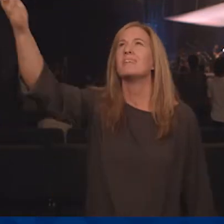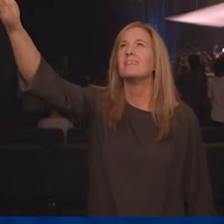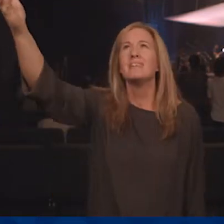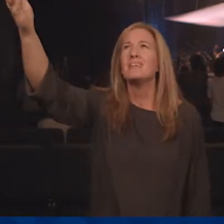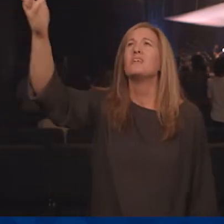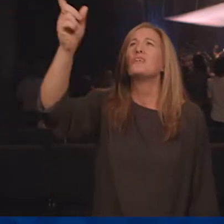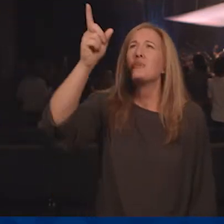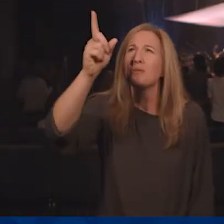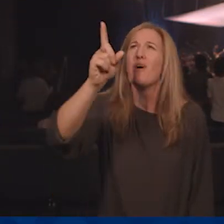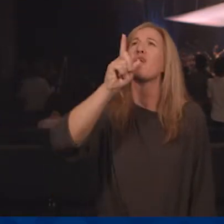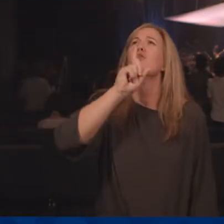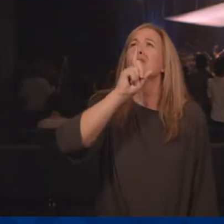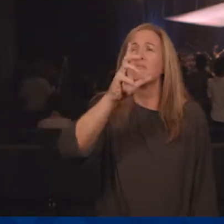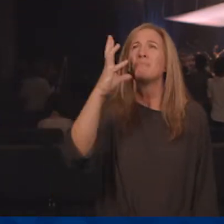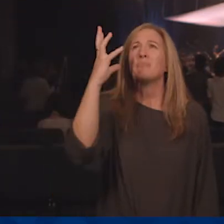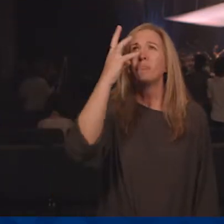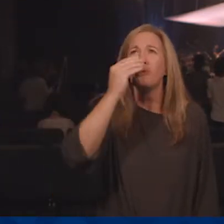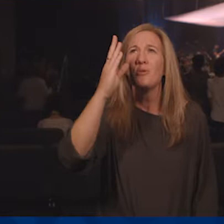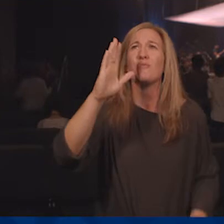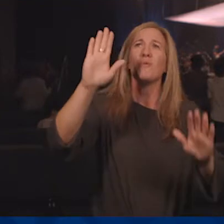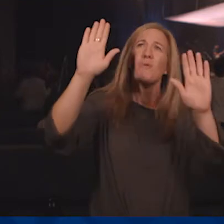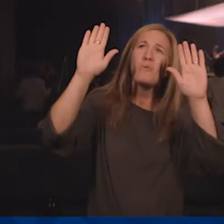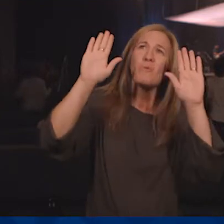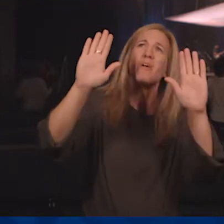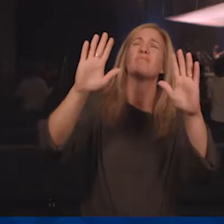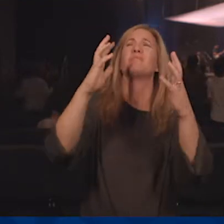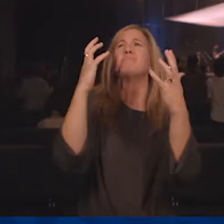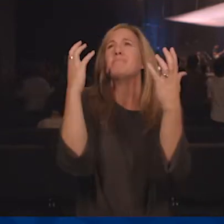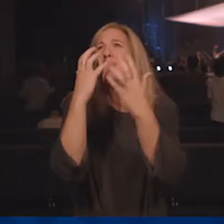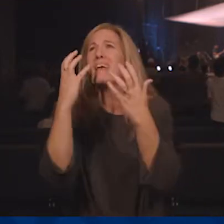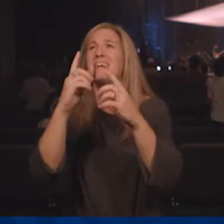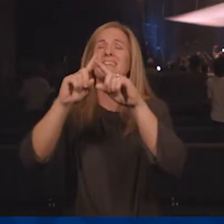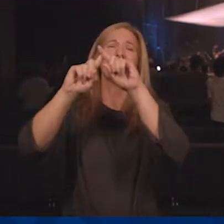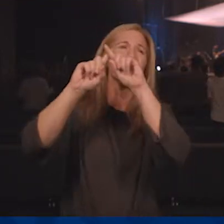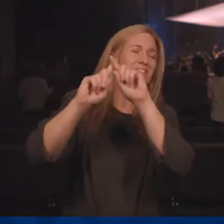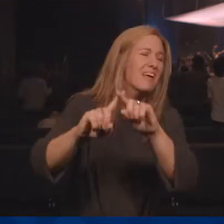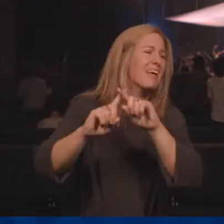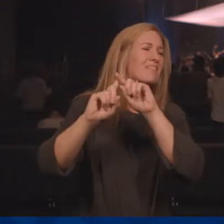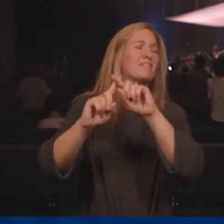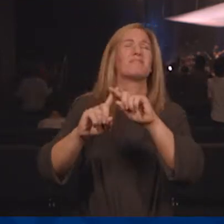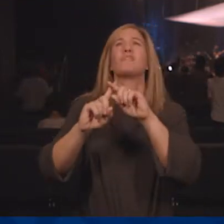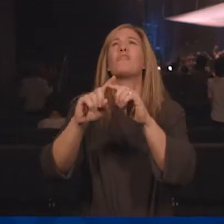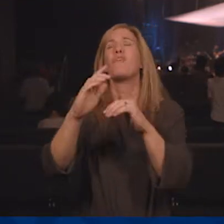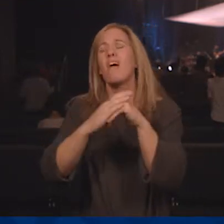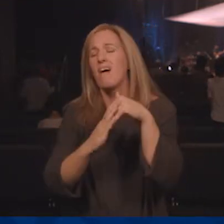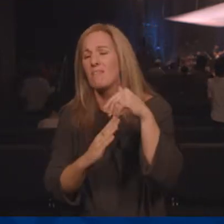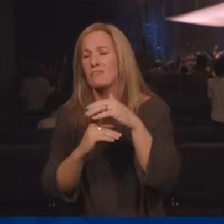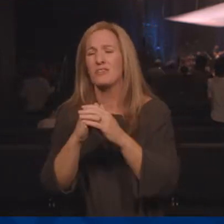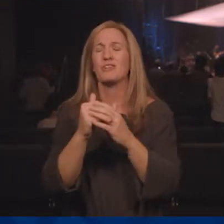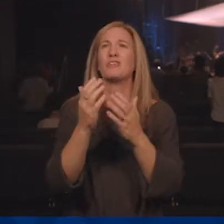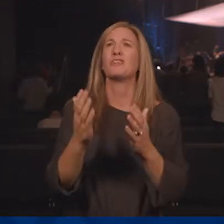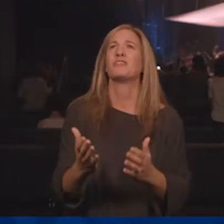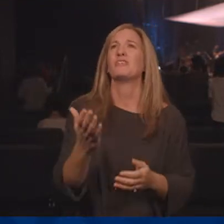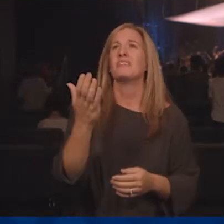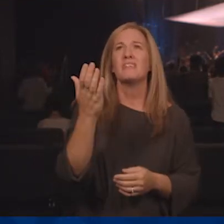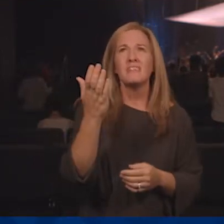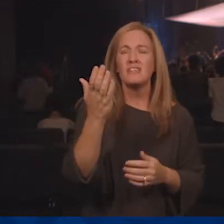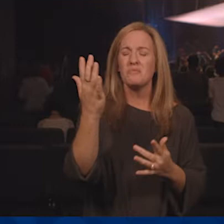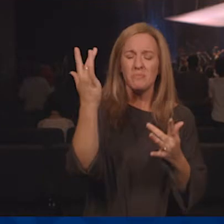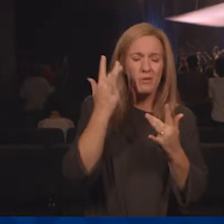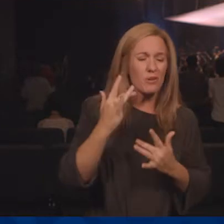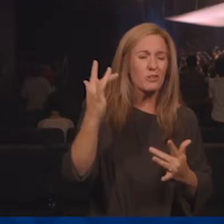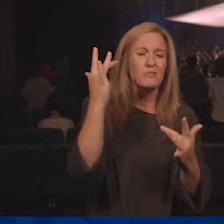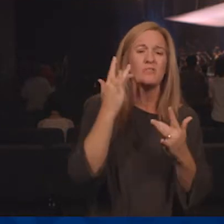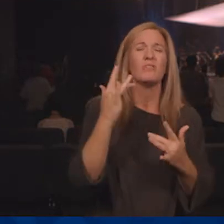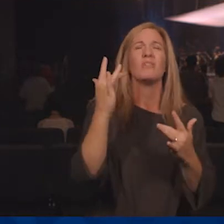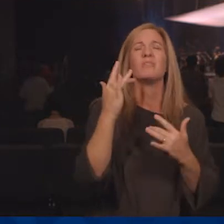you are beautiful, you are wonderful, you are amazing, you are faithful, you are a comforter, you are merciful to